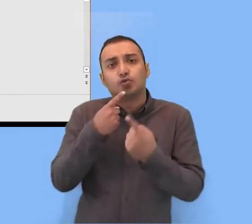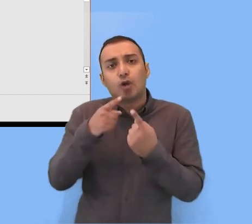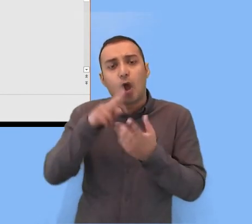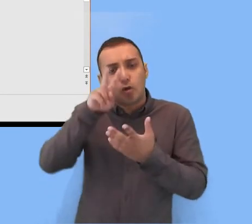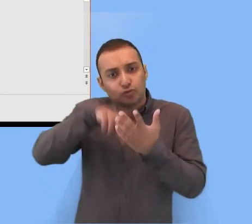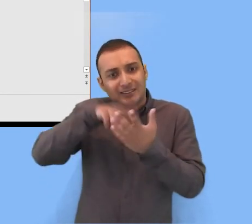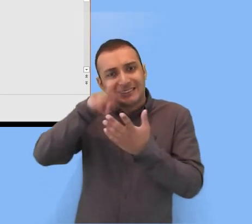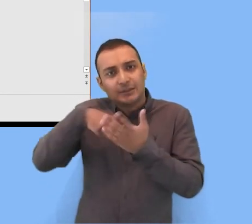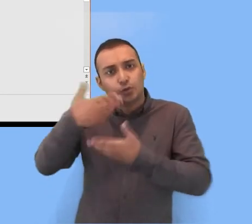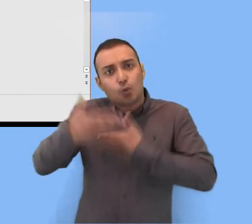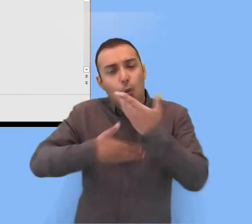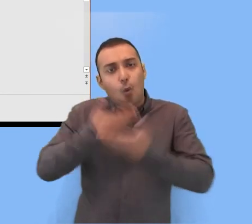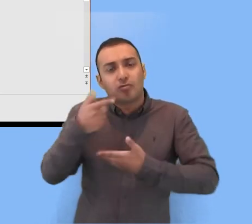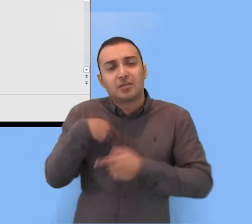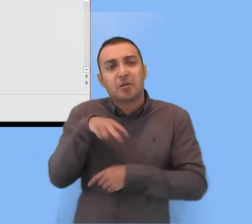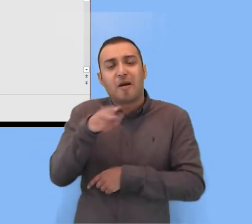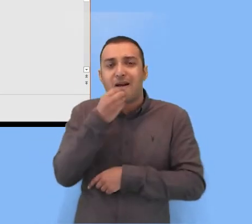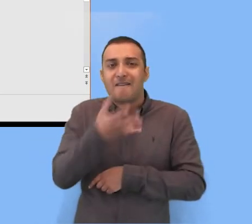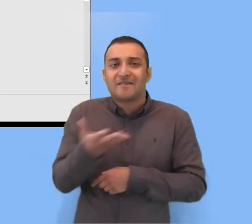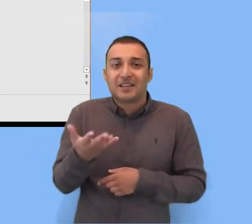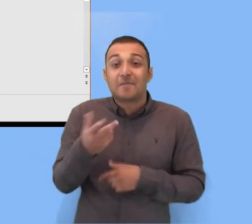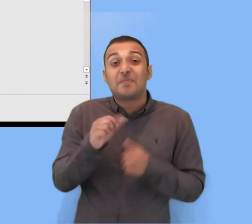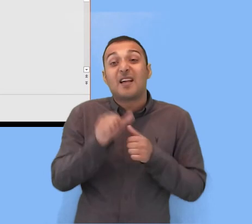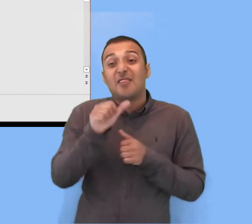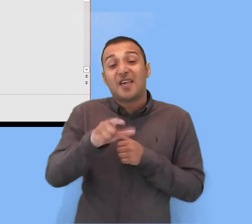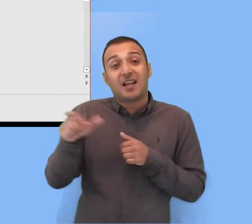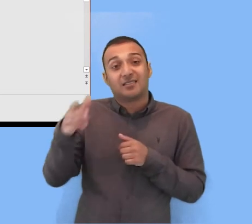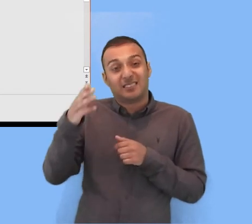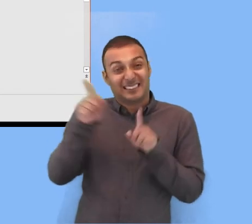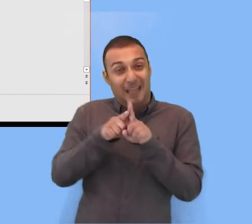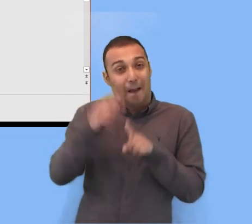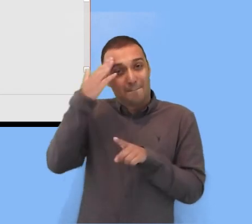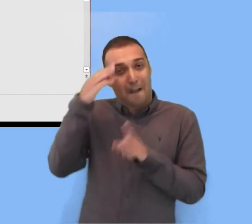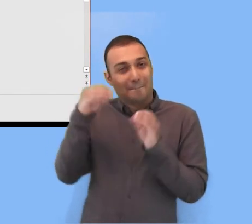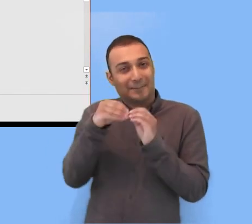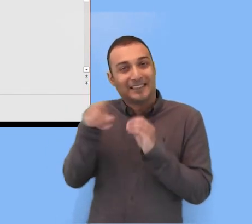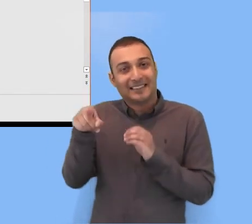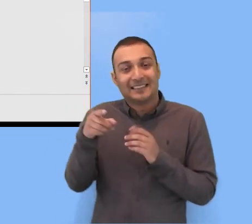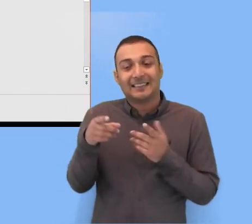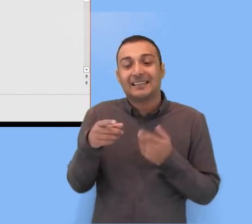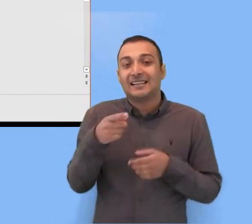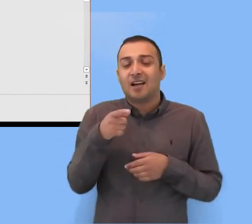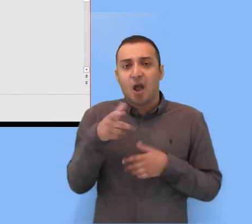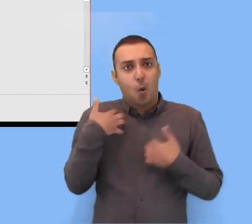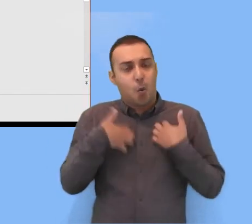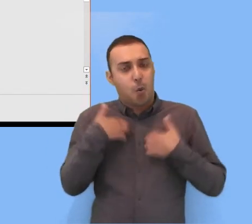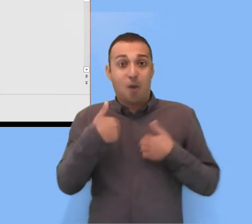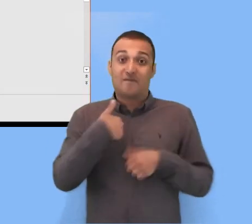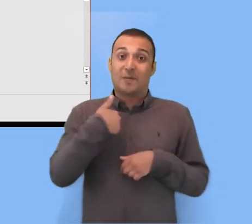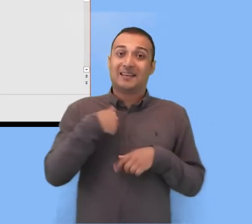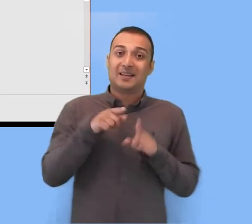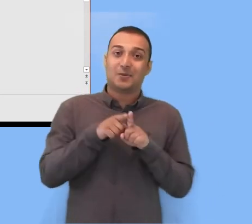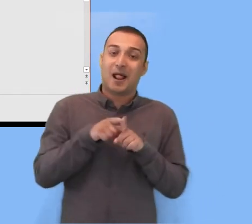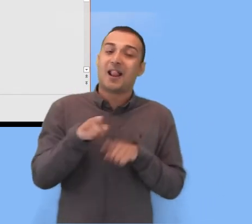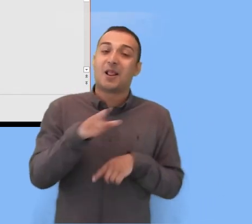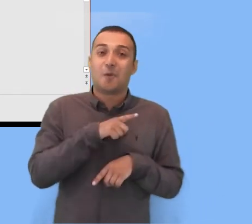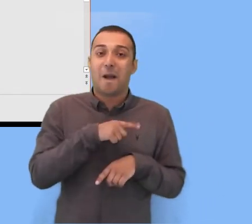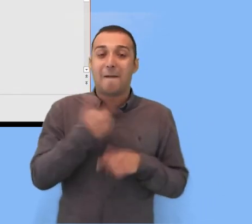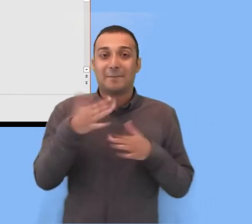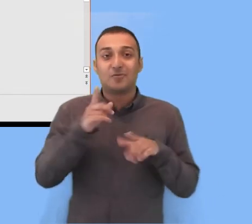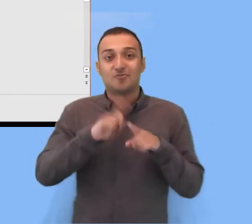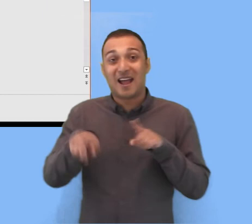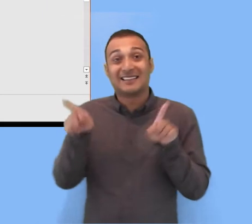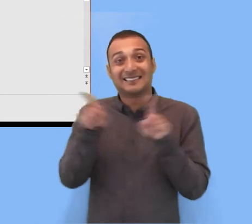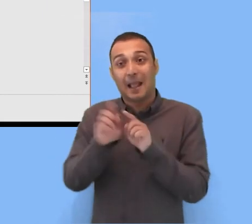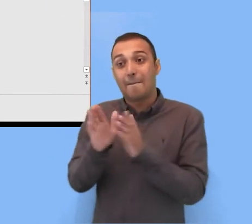And then that Mum B actually continued to say how interesting it was for her, because when she was trying to do the same book with her